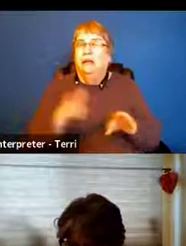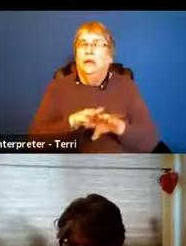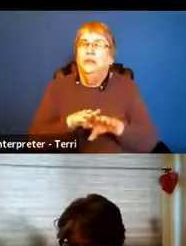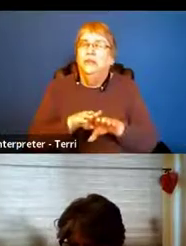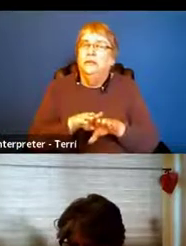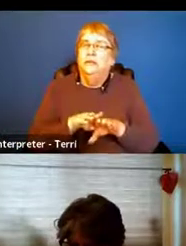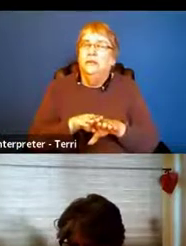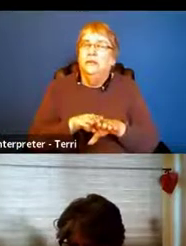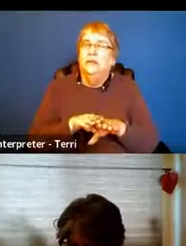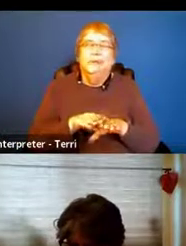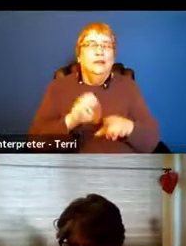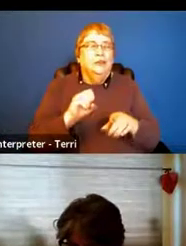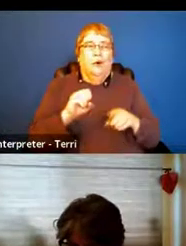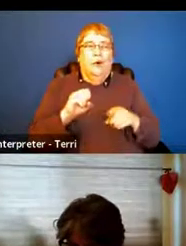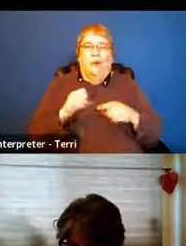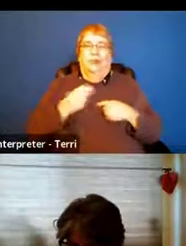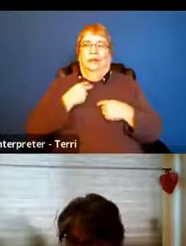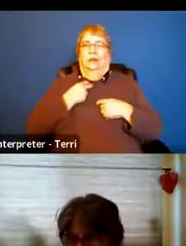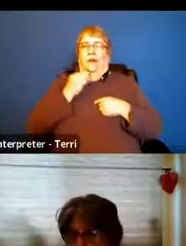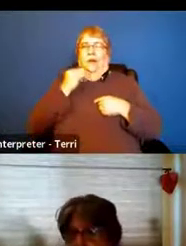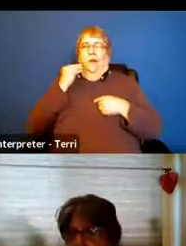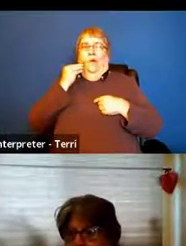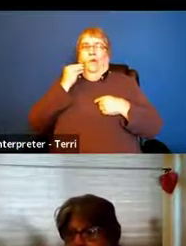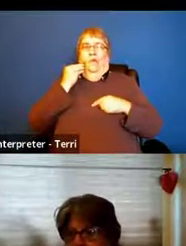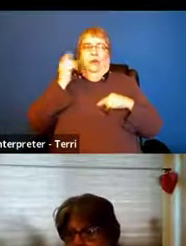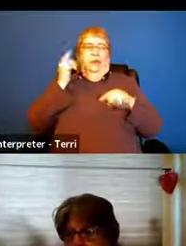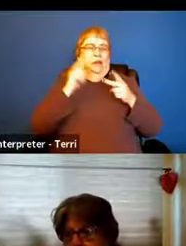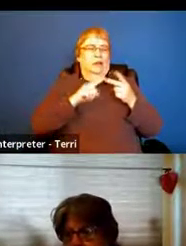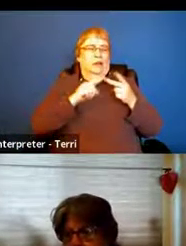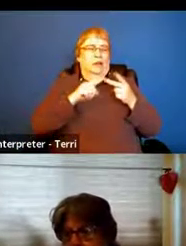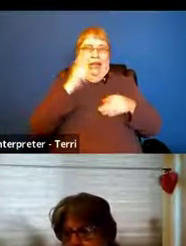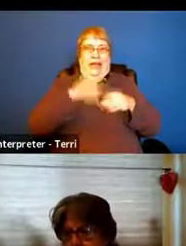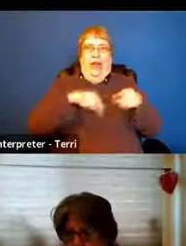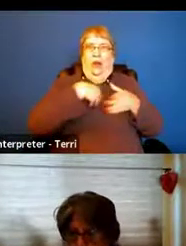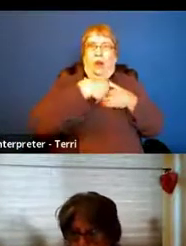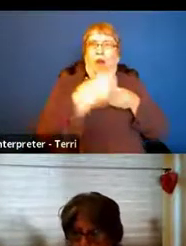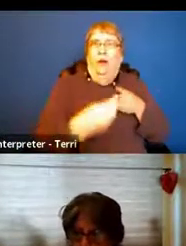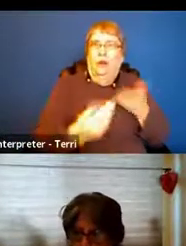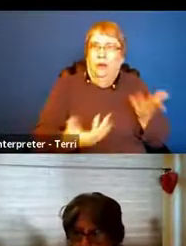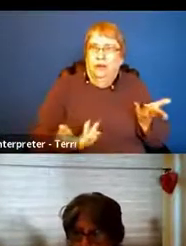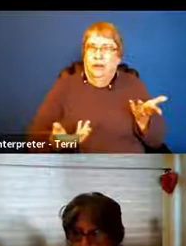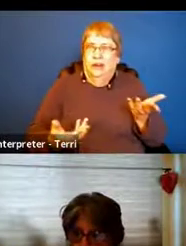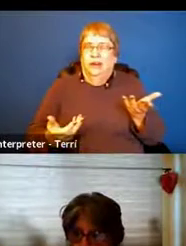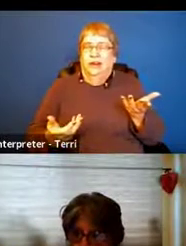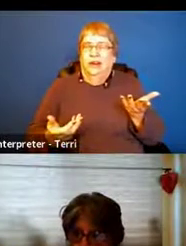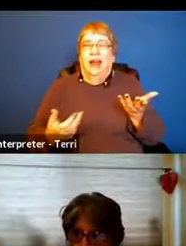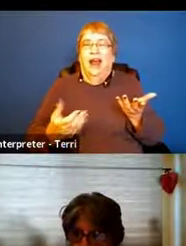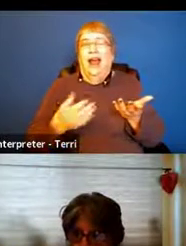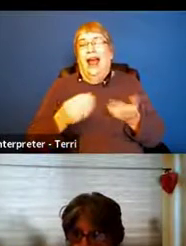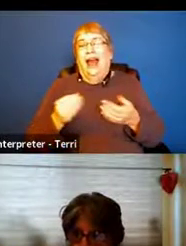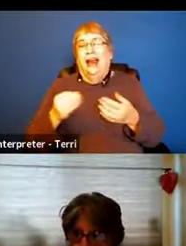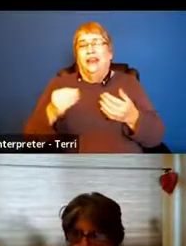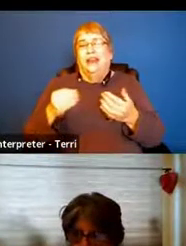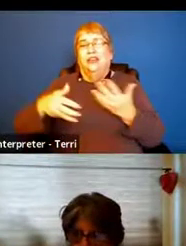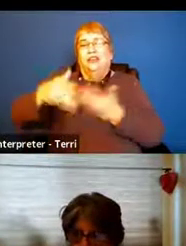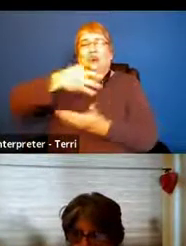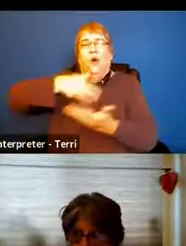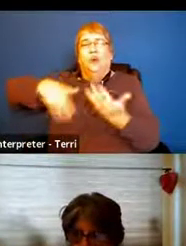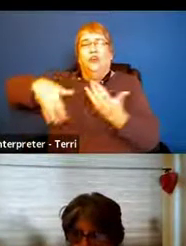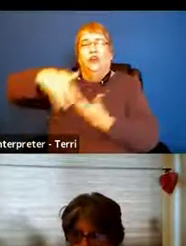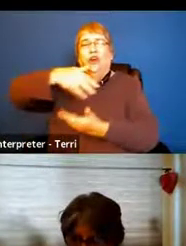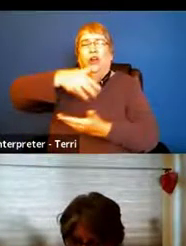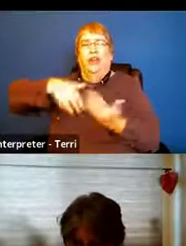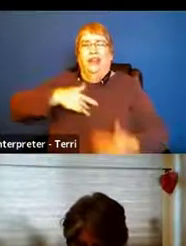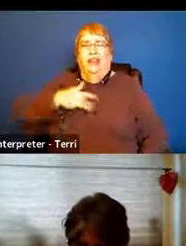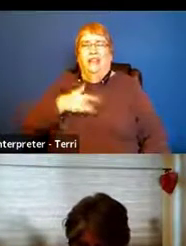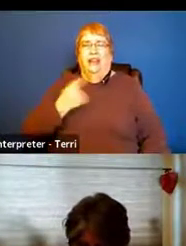So that's really limited folks' ability to kind of strike out on their own, not to mention the social isolation that comes along with